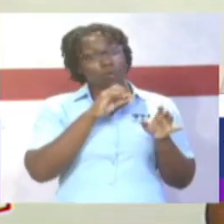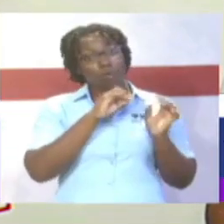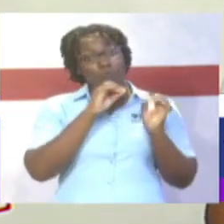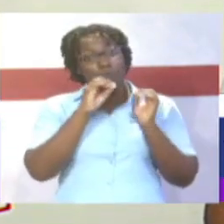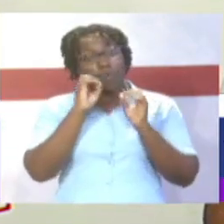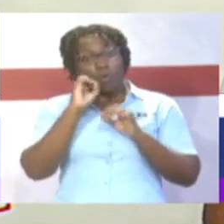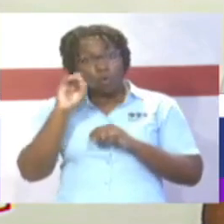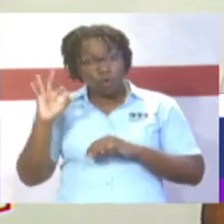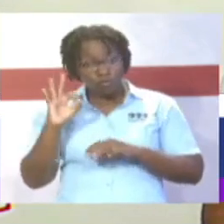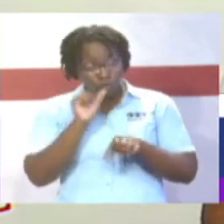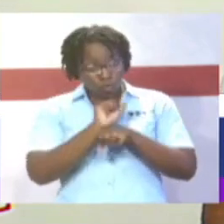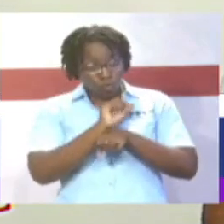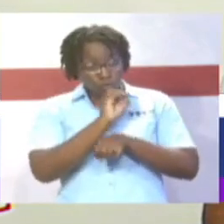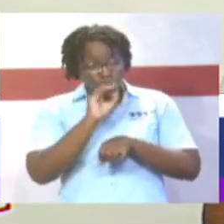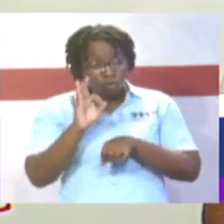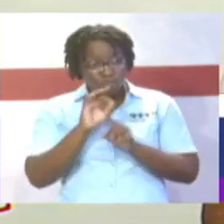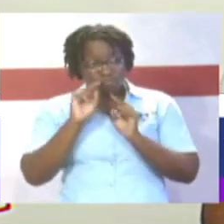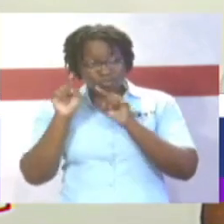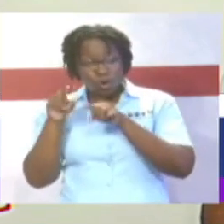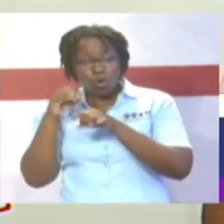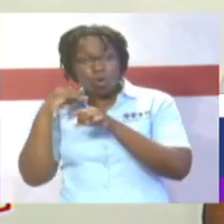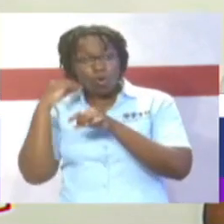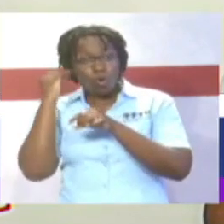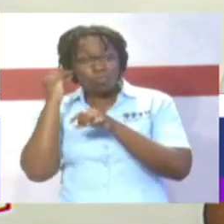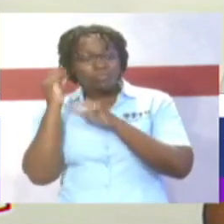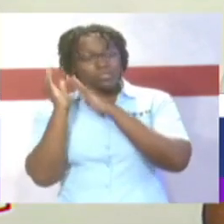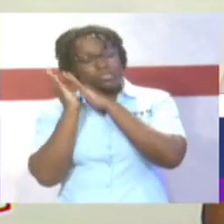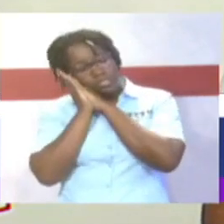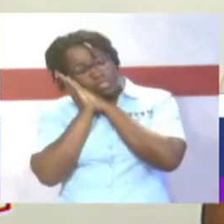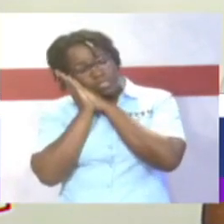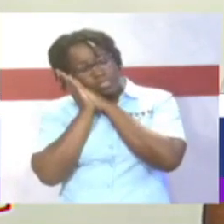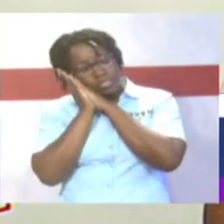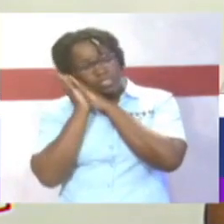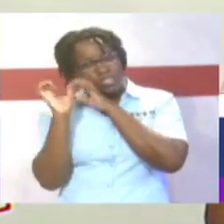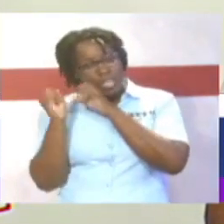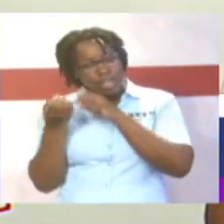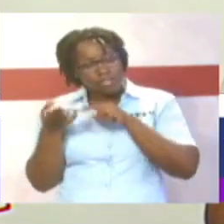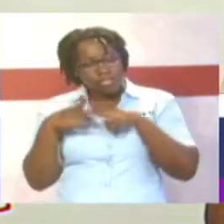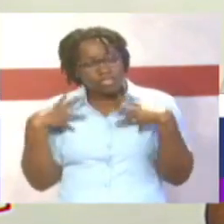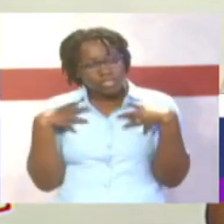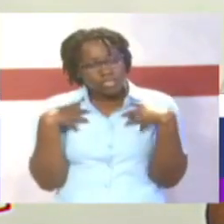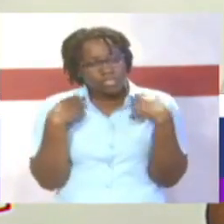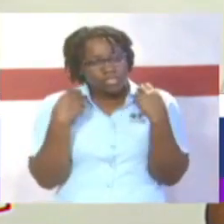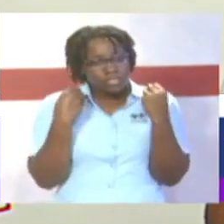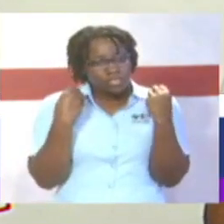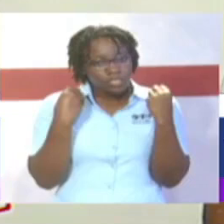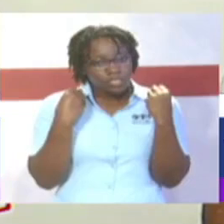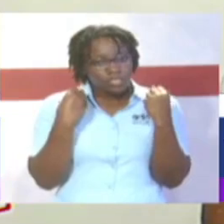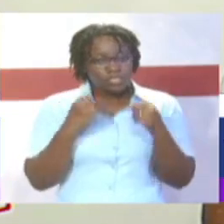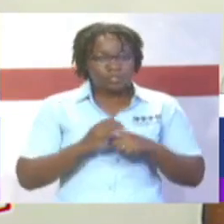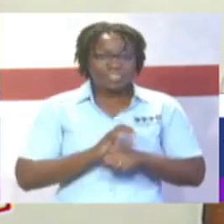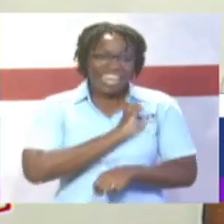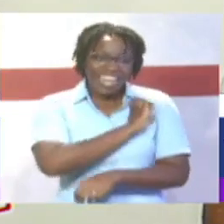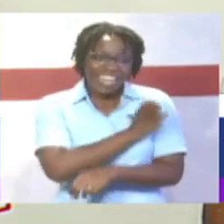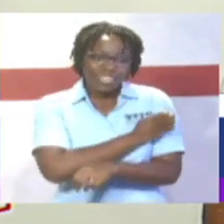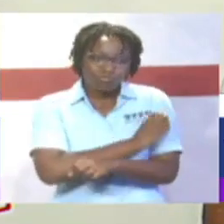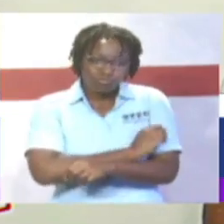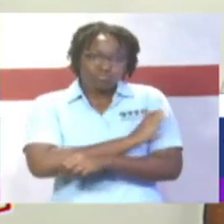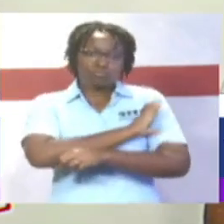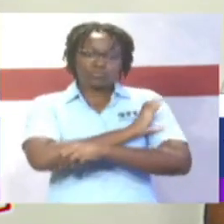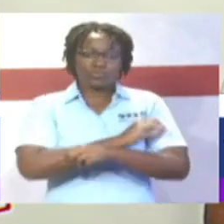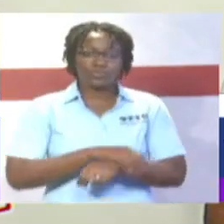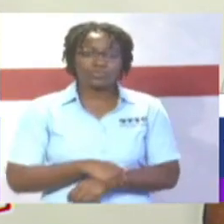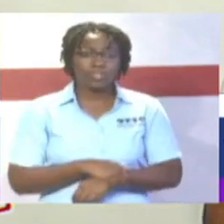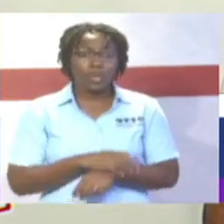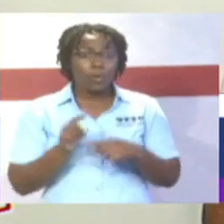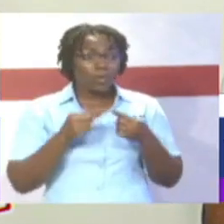over again. However, on my days off, I am thinking about my patients, wondering, are